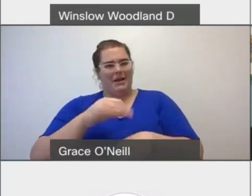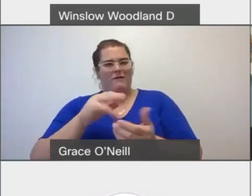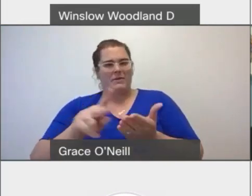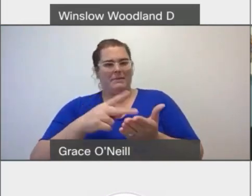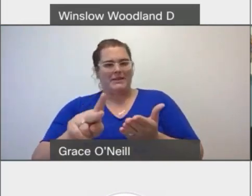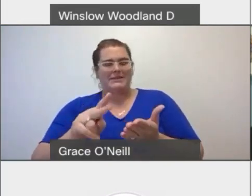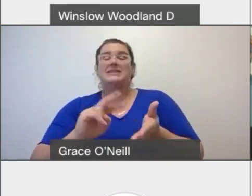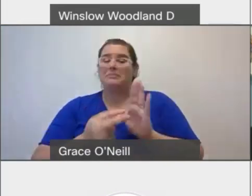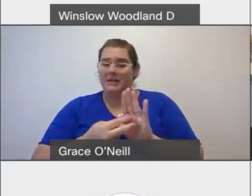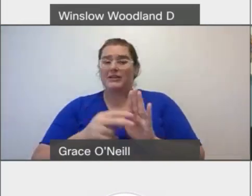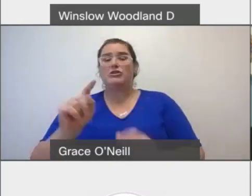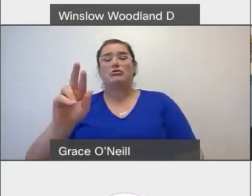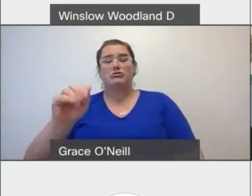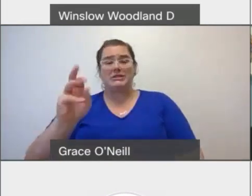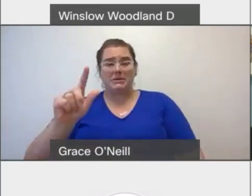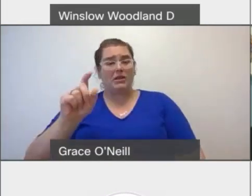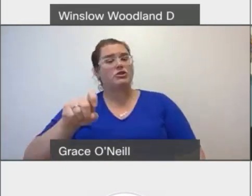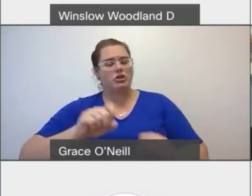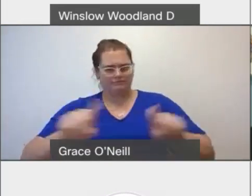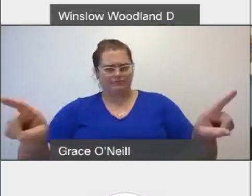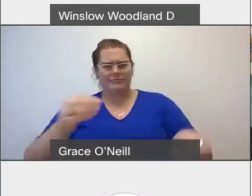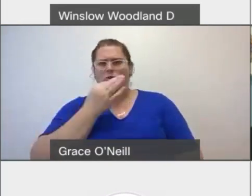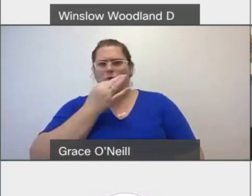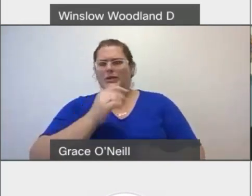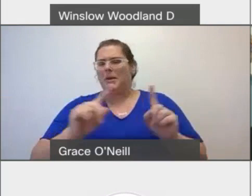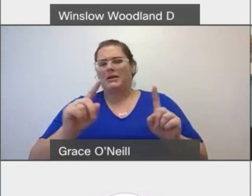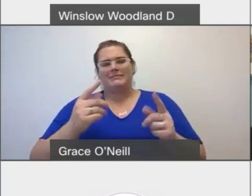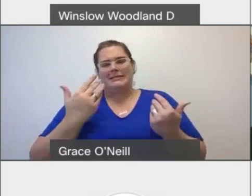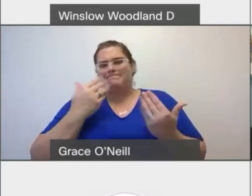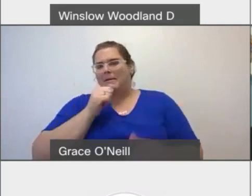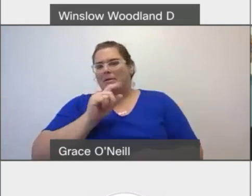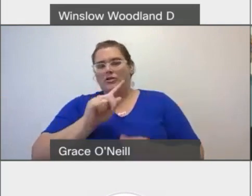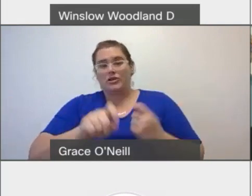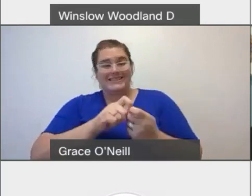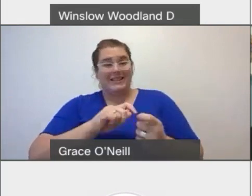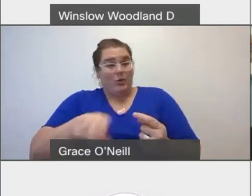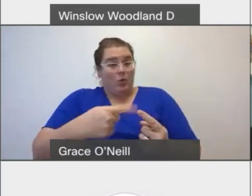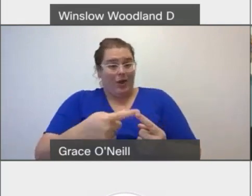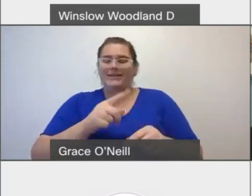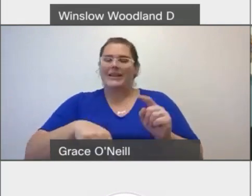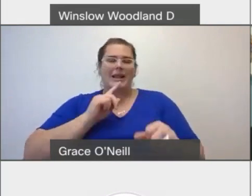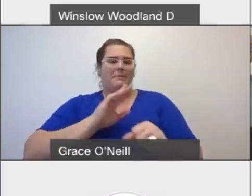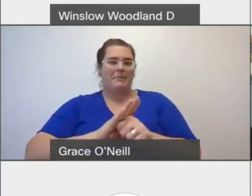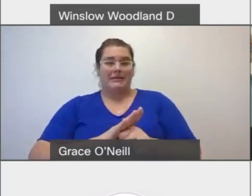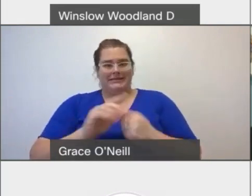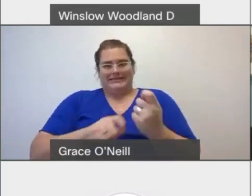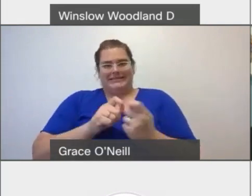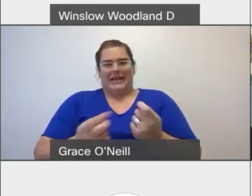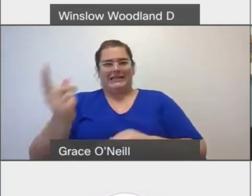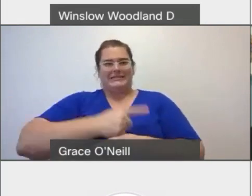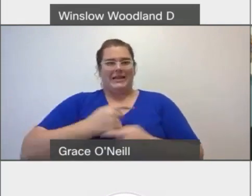should be going out soon, but I can't tell you right now. I don't want to commit right now to a particular time frame, but it should be quite soon.